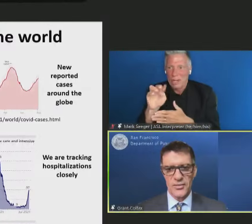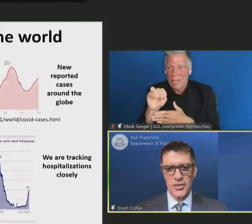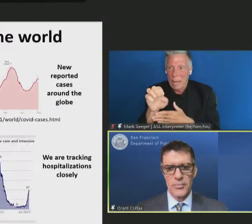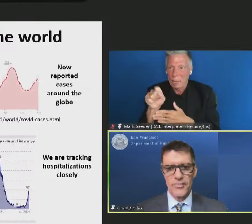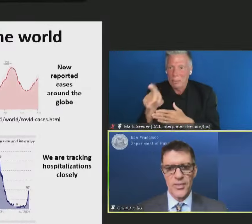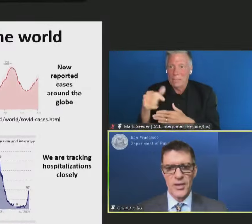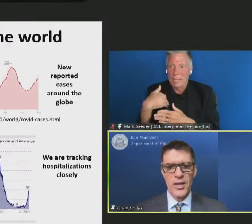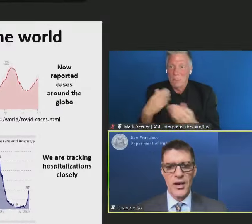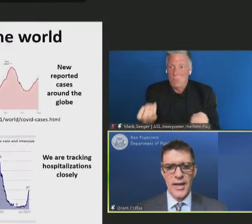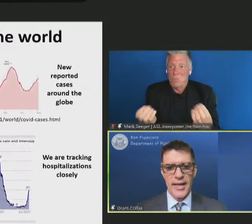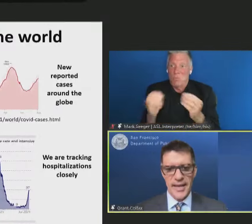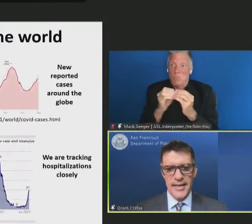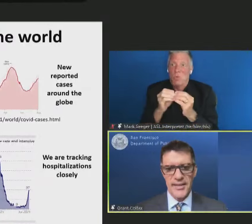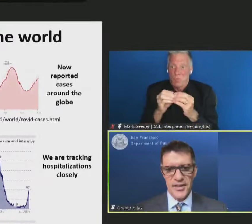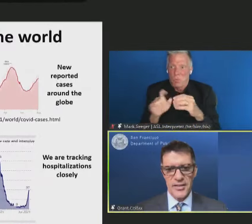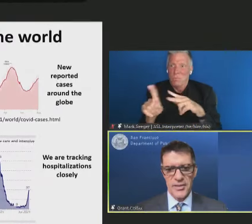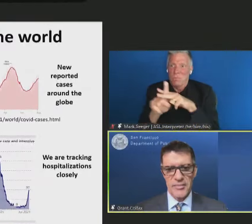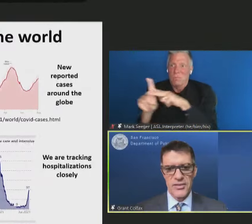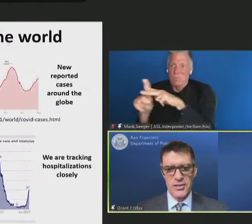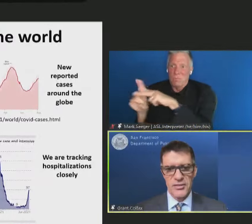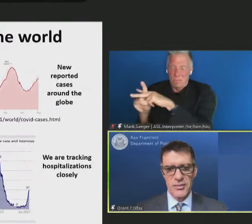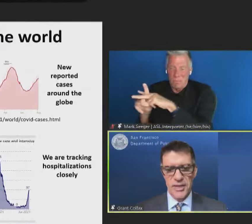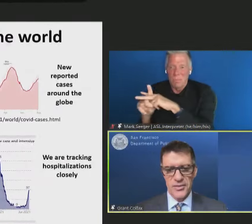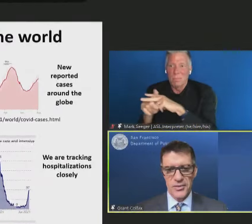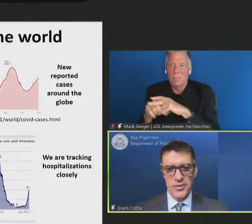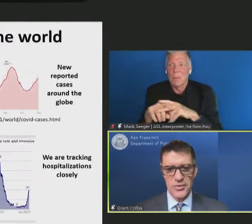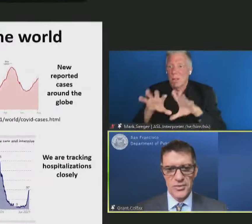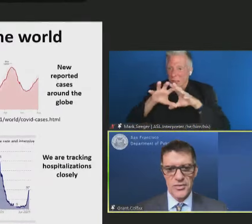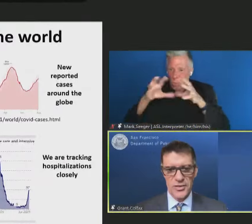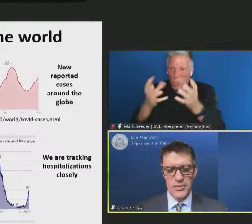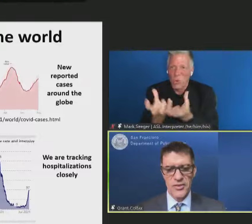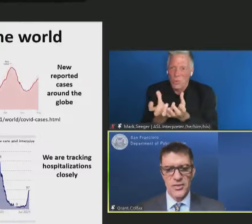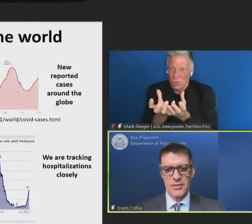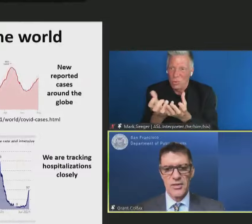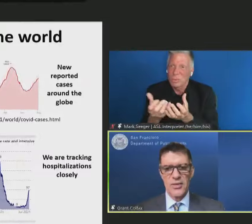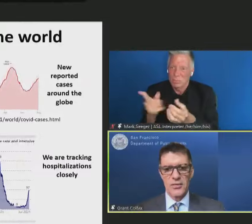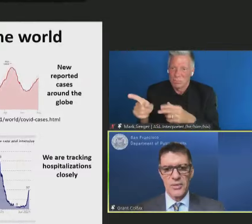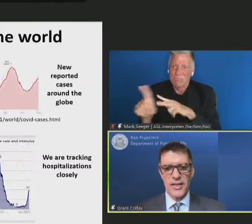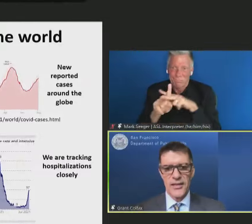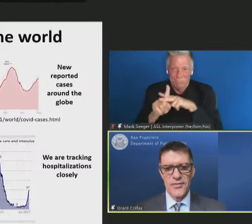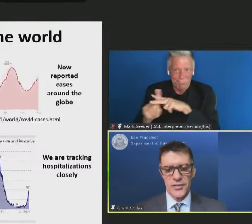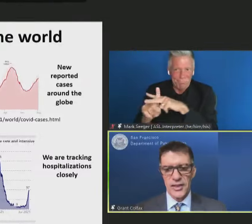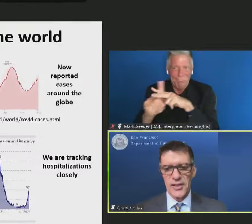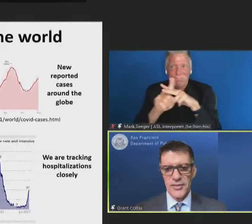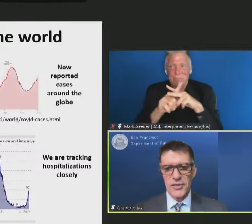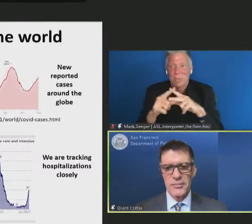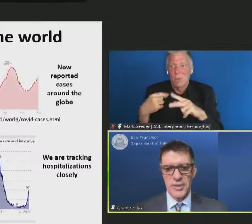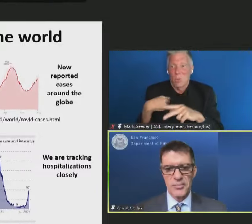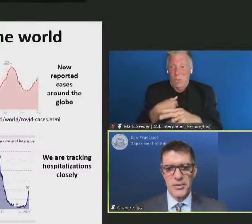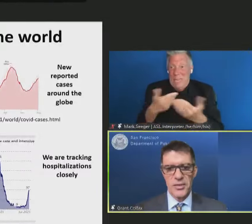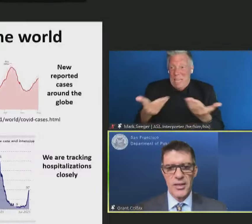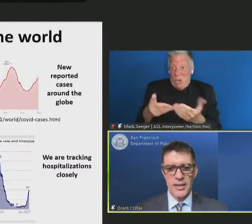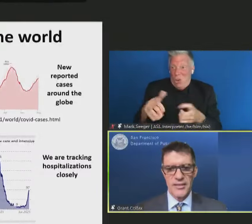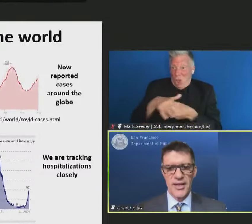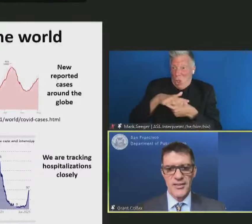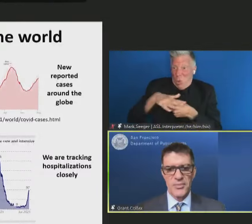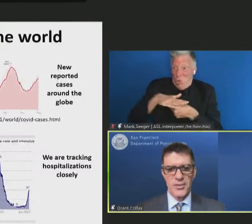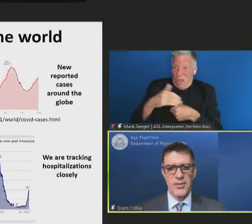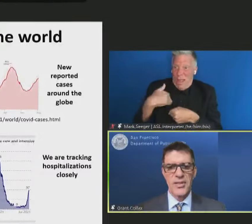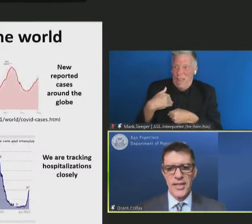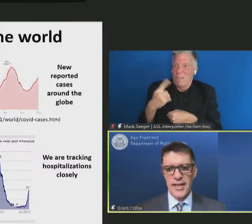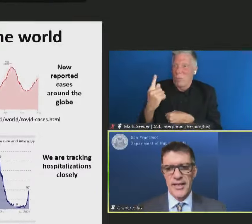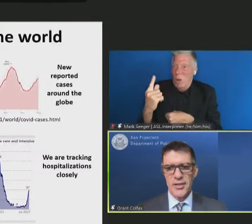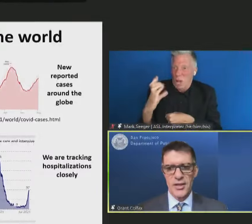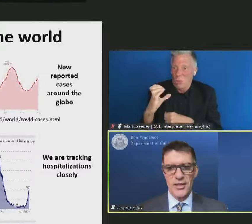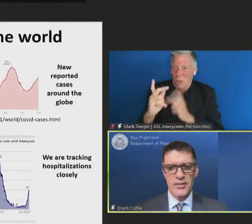the globe. And as I already mentioned, going back to the local situation, we have nearly 100 people in the